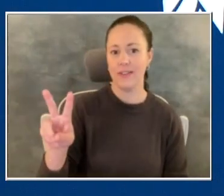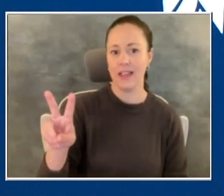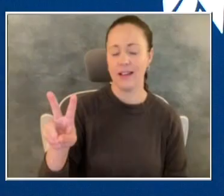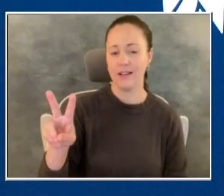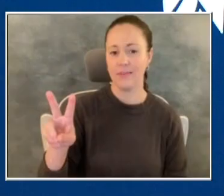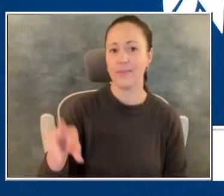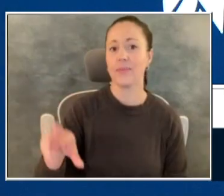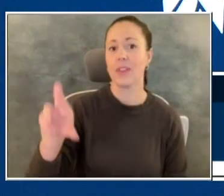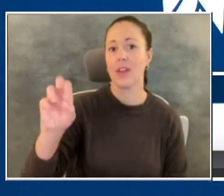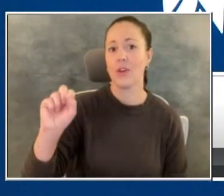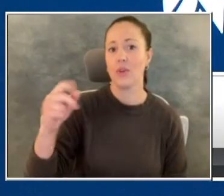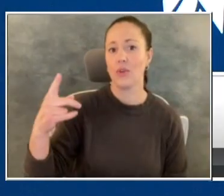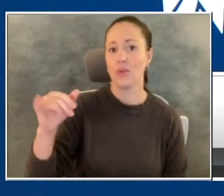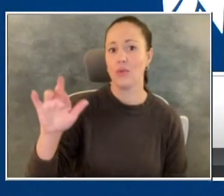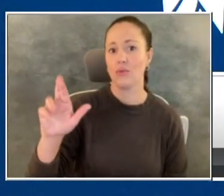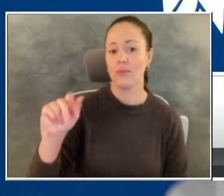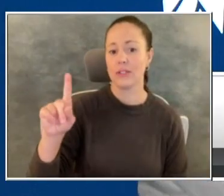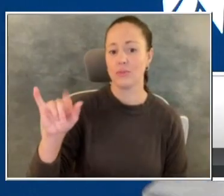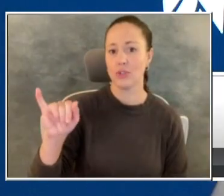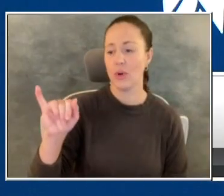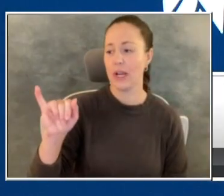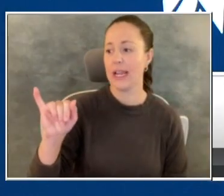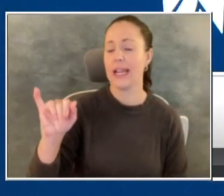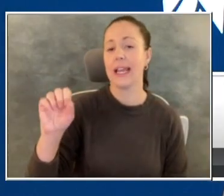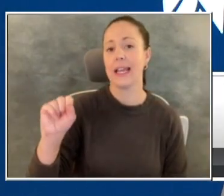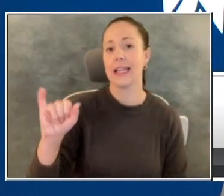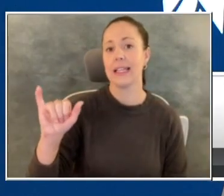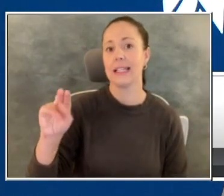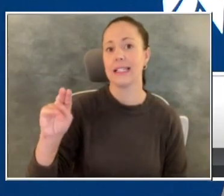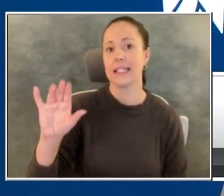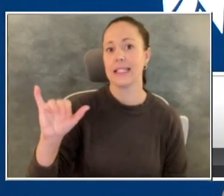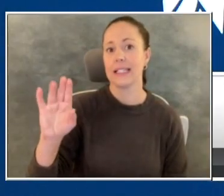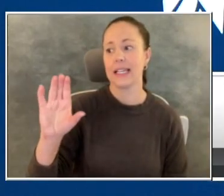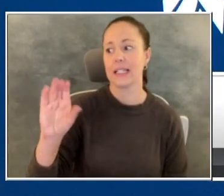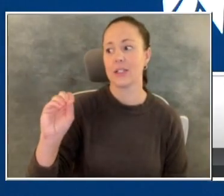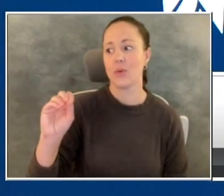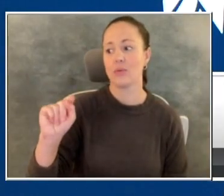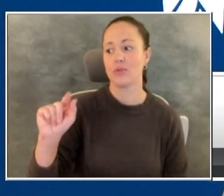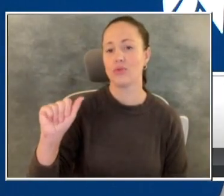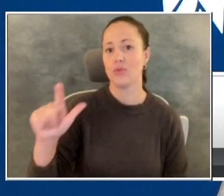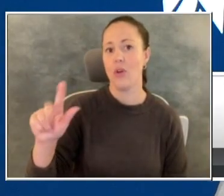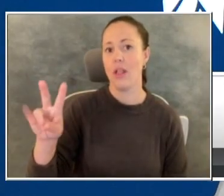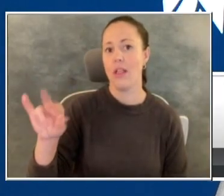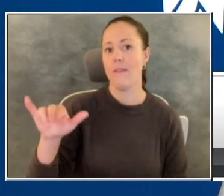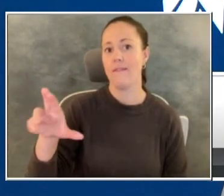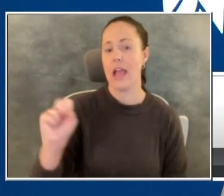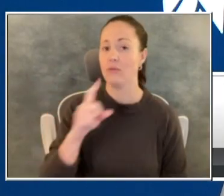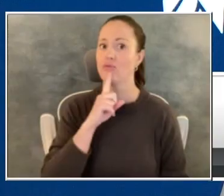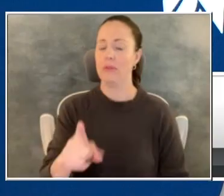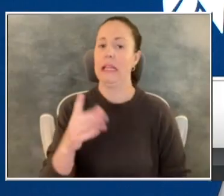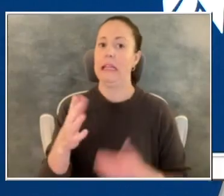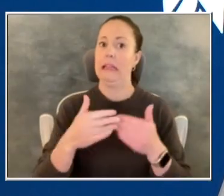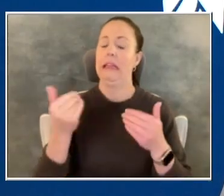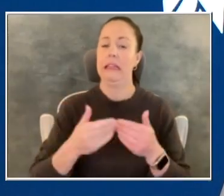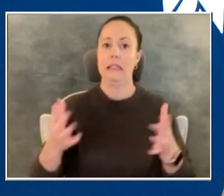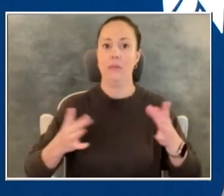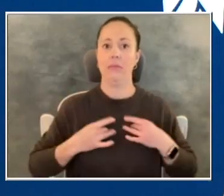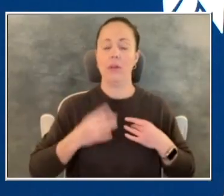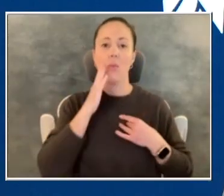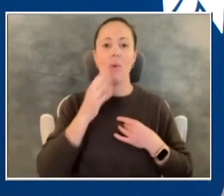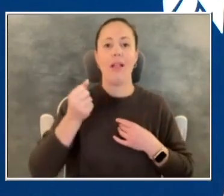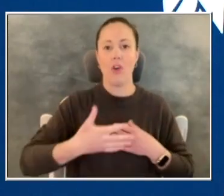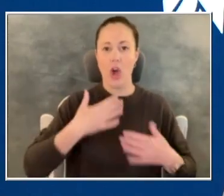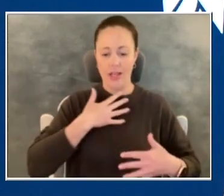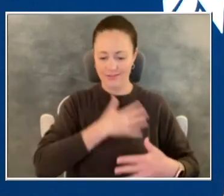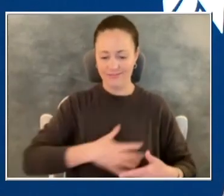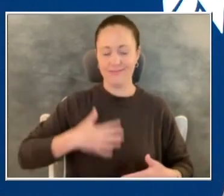respiratory syncytial virus, it's a highly contagious virus that causes respiratory infections in babies. For most older